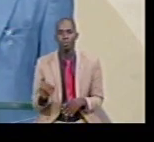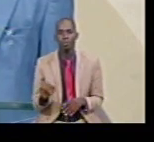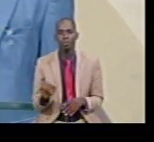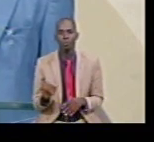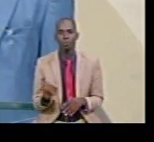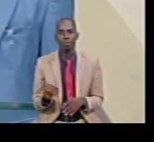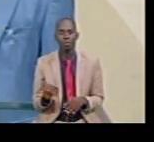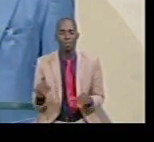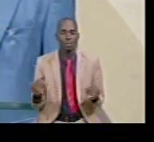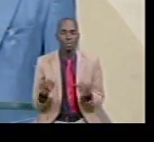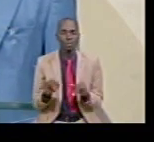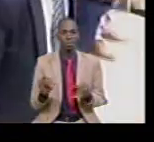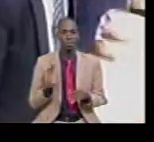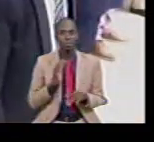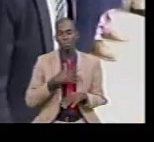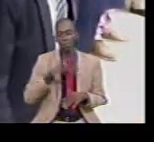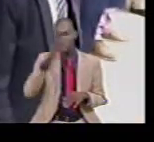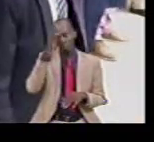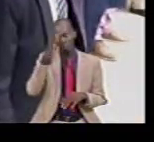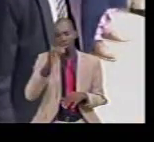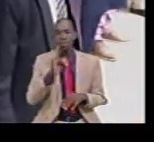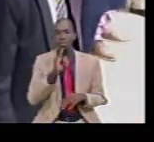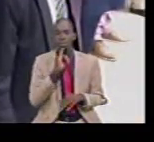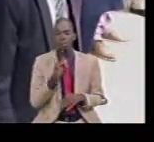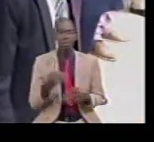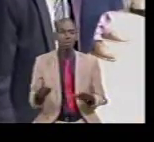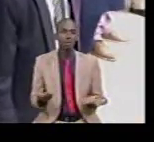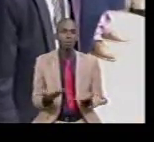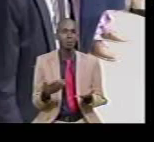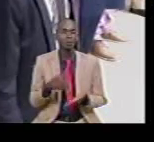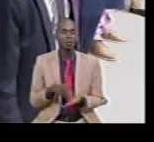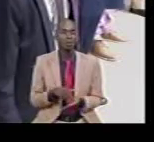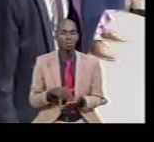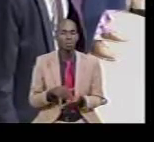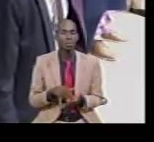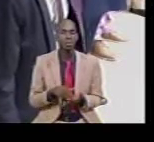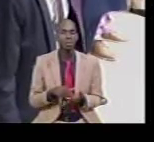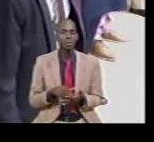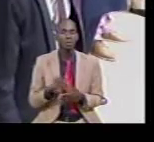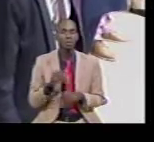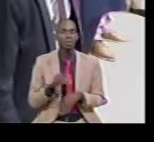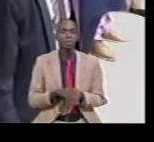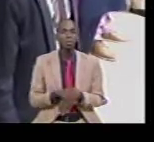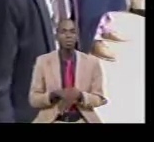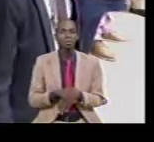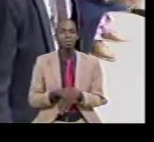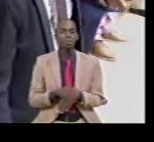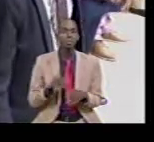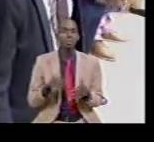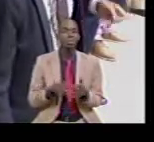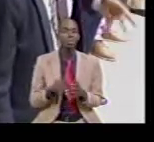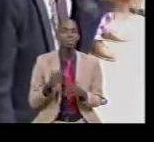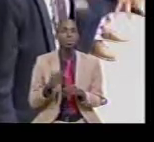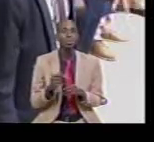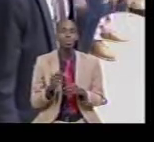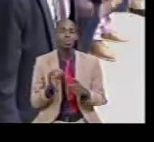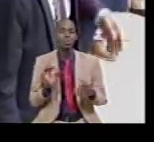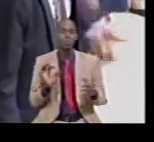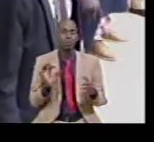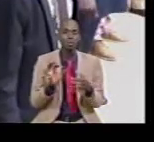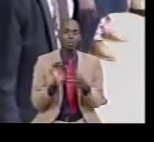here with us again. On this word, connect to our great